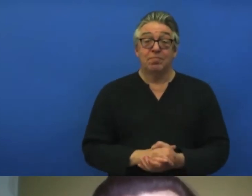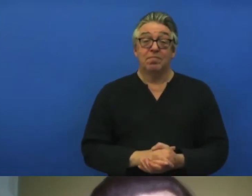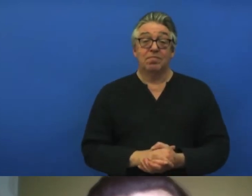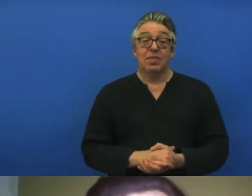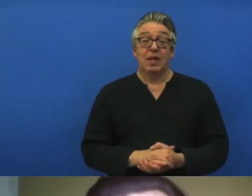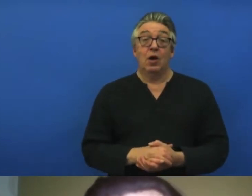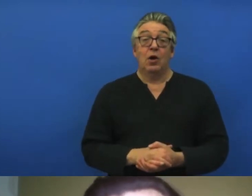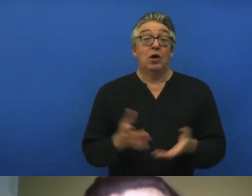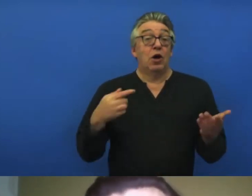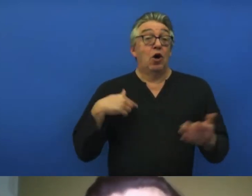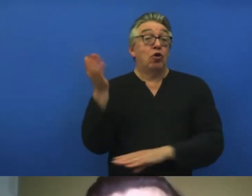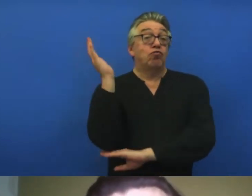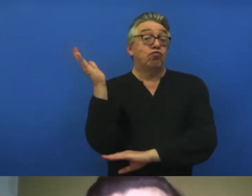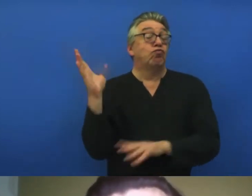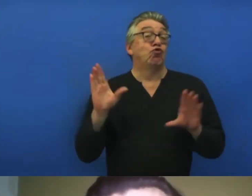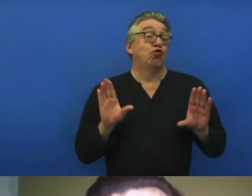any questions.